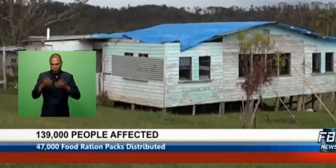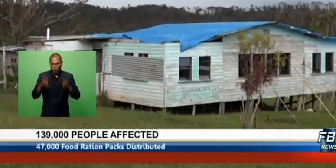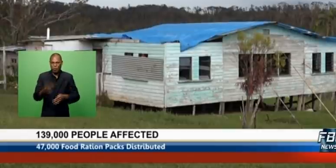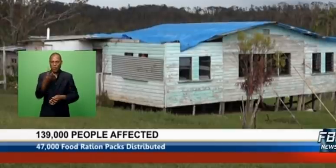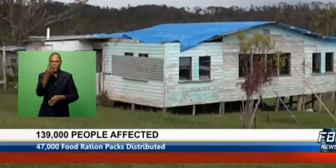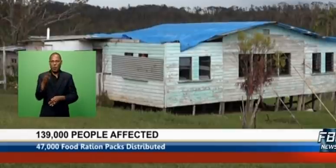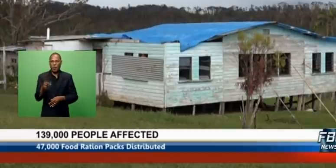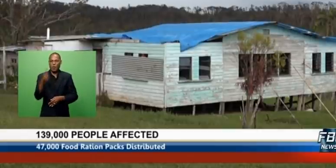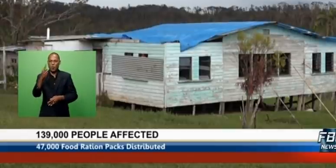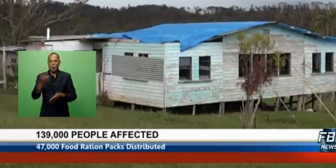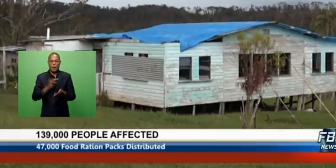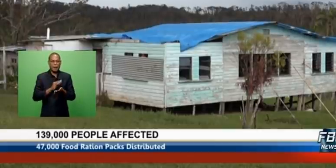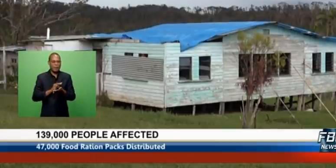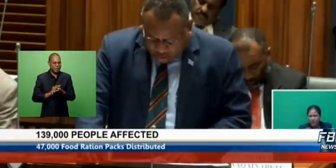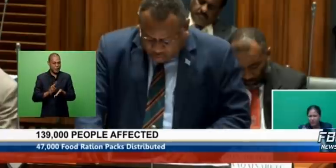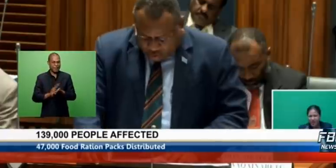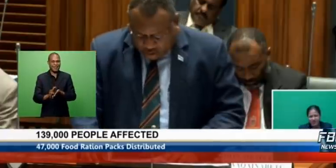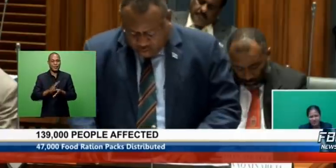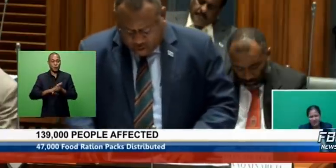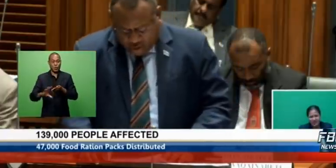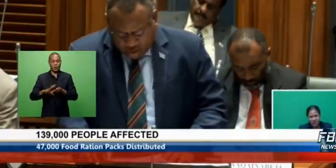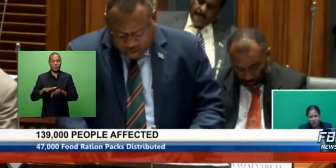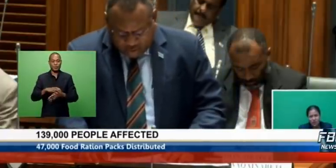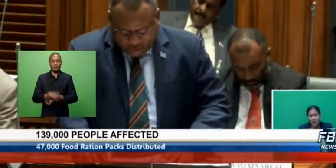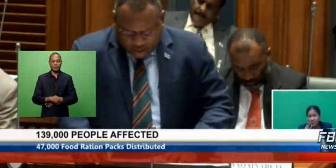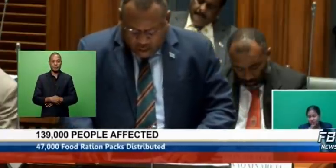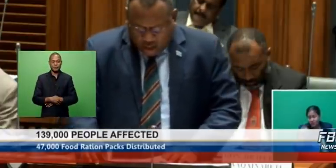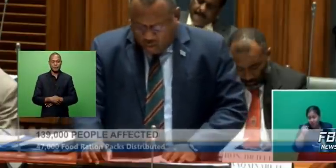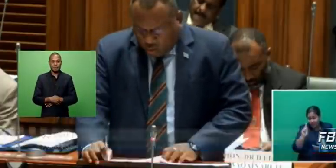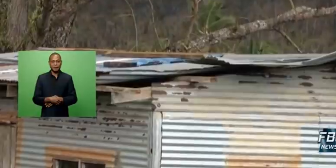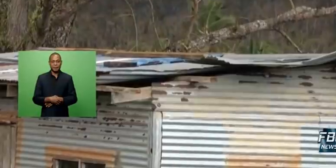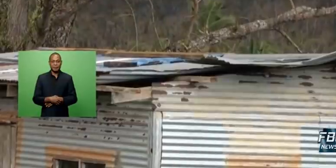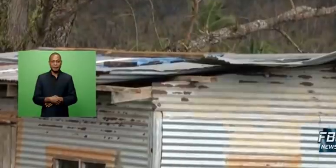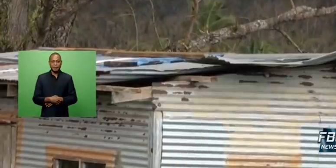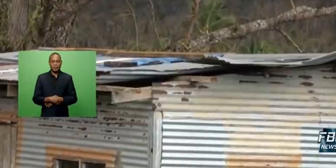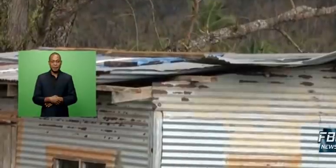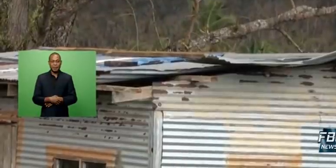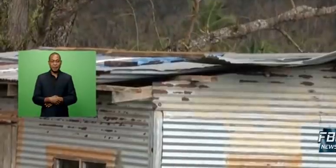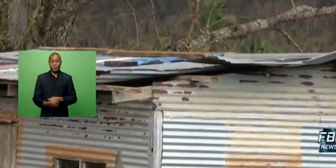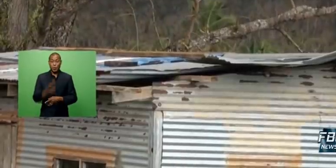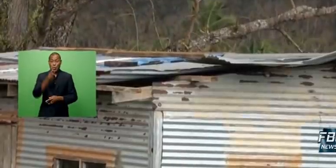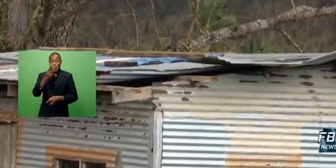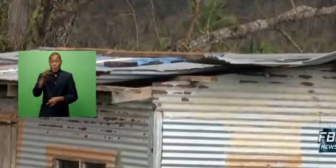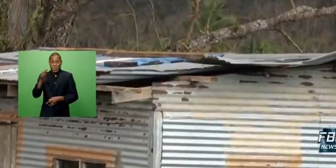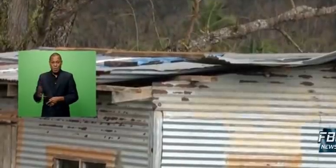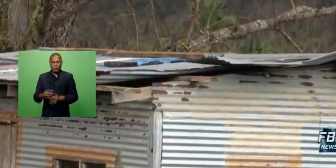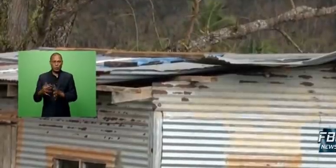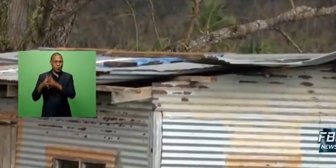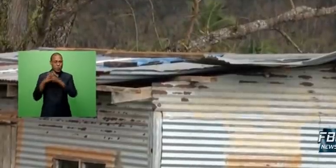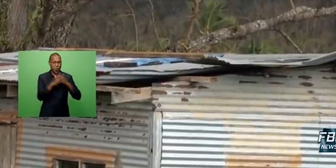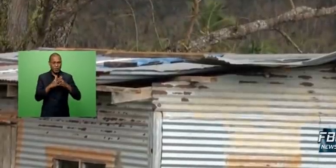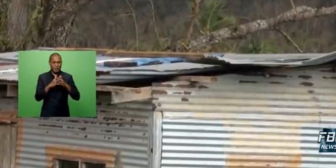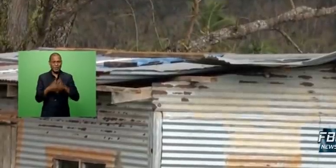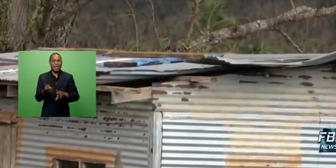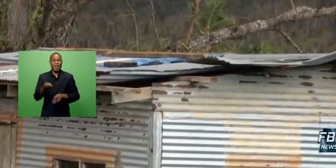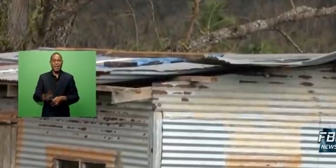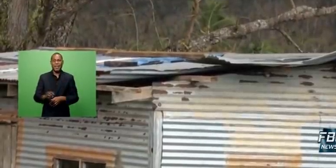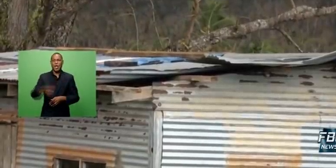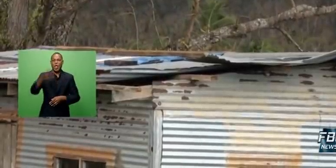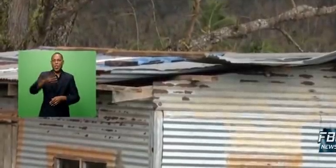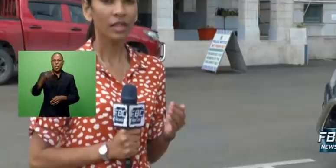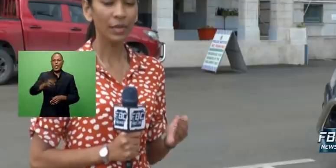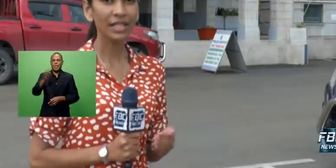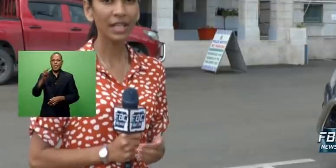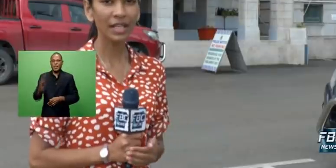million. Where 31,000 was distributed to the Northern Division, 2,000 to the Western Division, and 13,000 to the Eastern